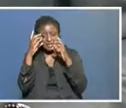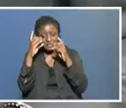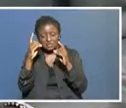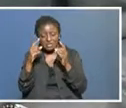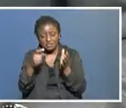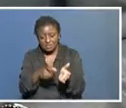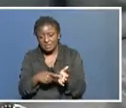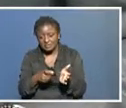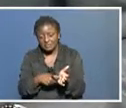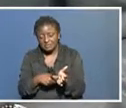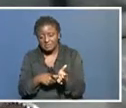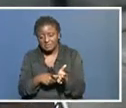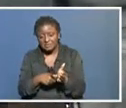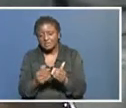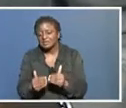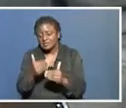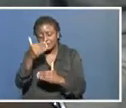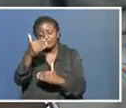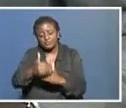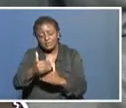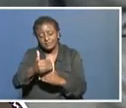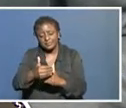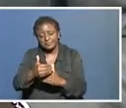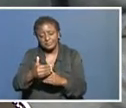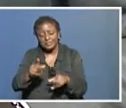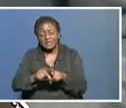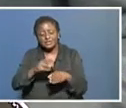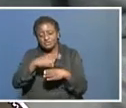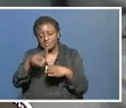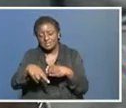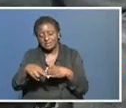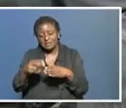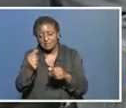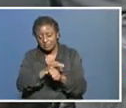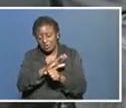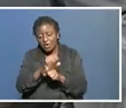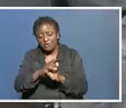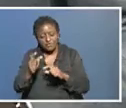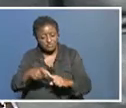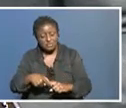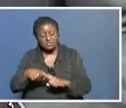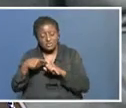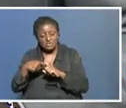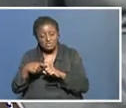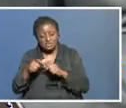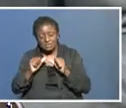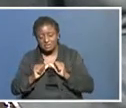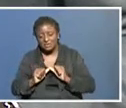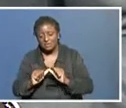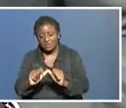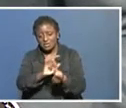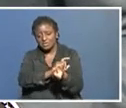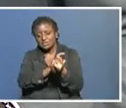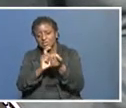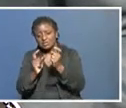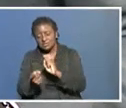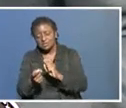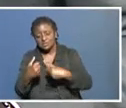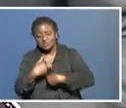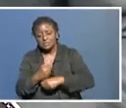the fore for ministry officials. This as a result of COVID restrictions. They believe that ongoing adjustments will pave the